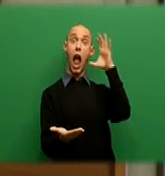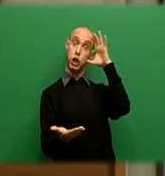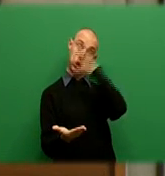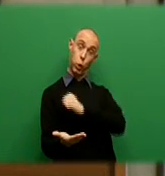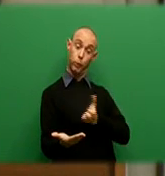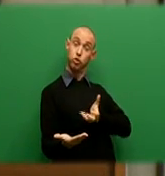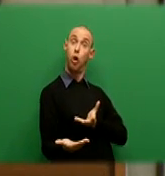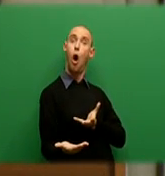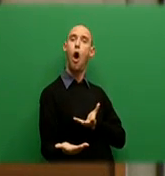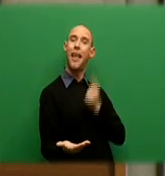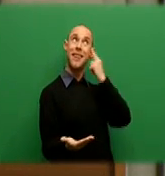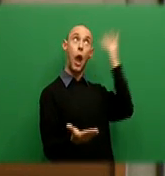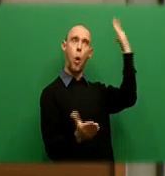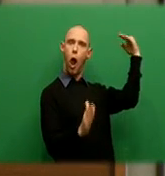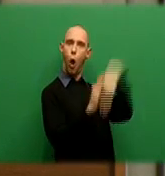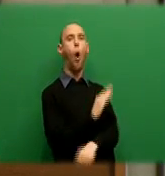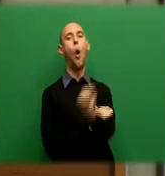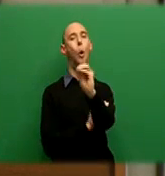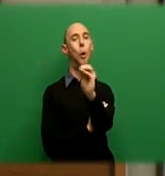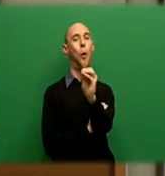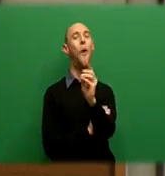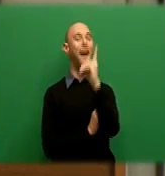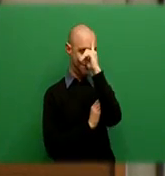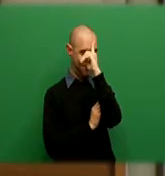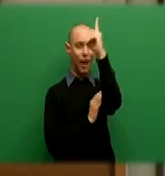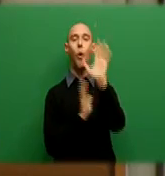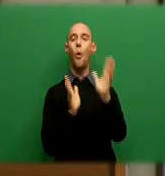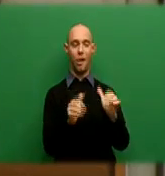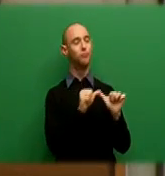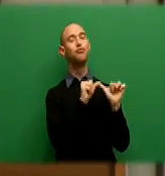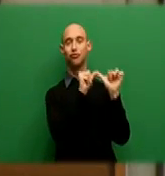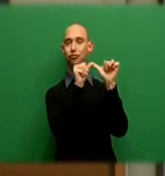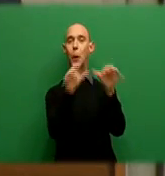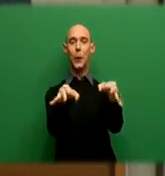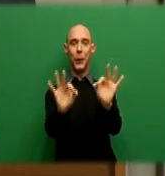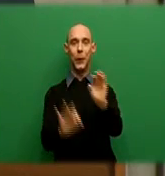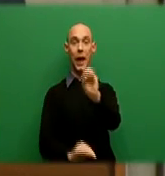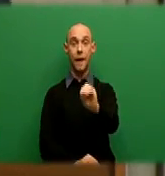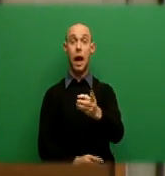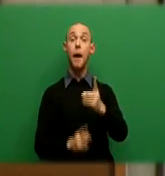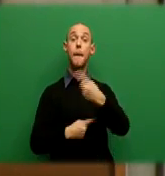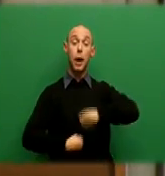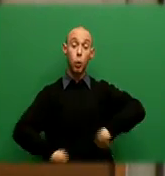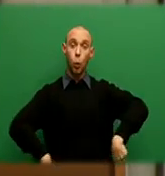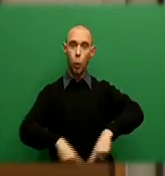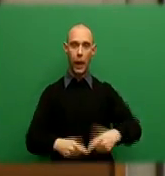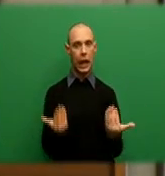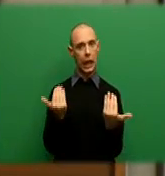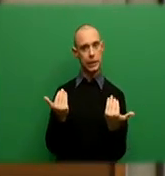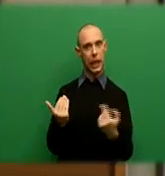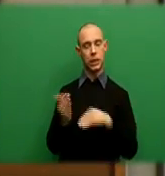upside. The MPC is cognizant of the fact that demand pressures on inflation